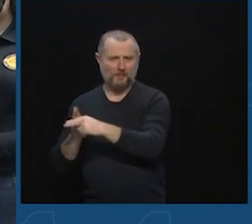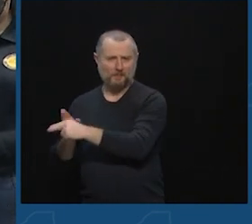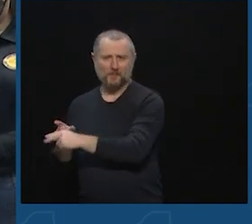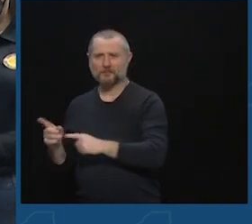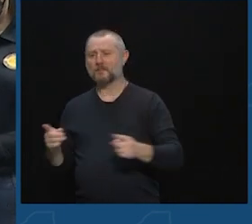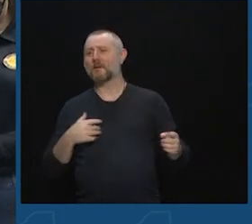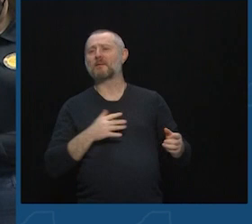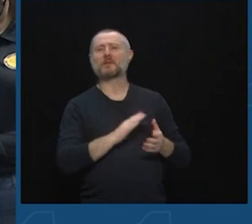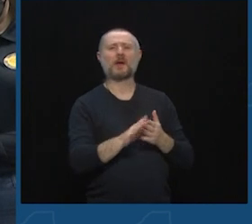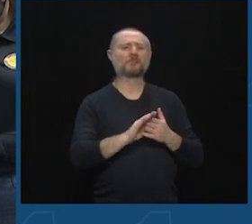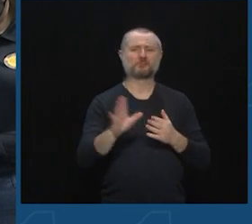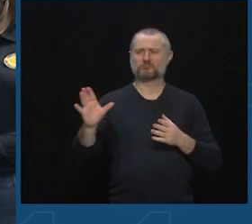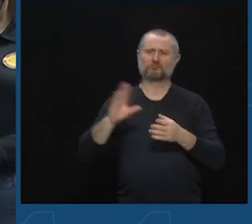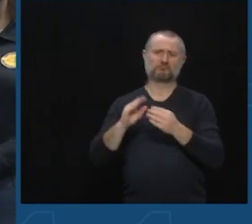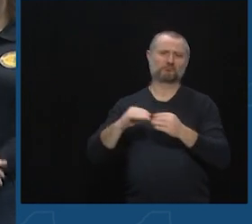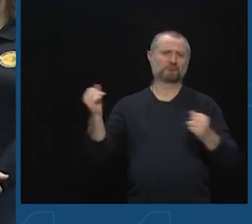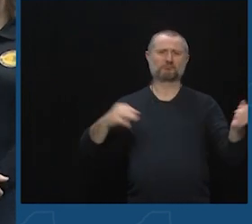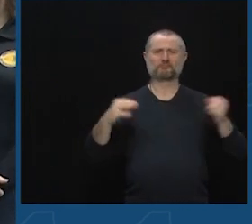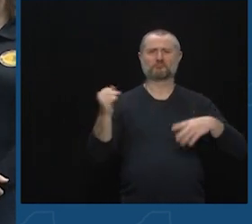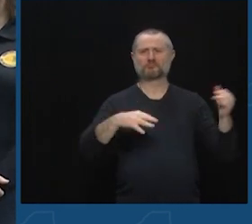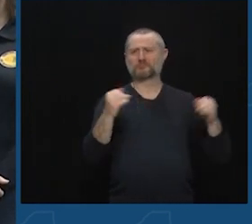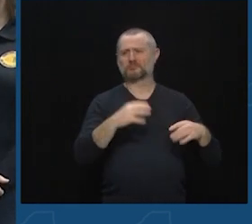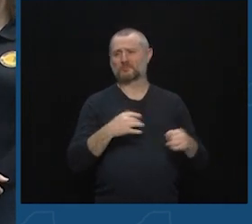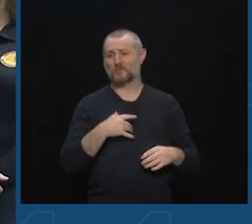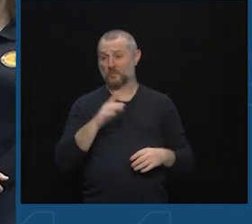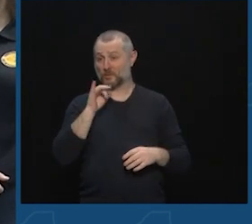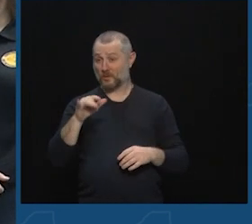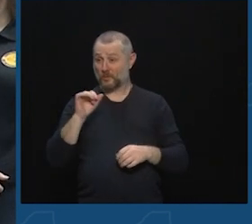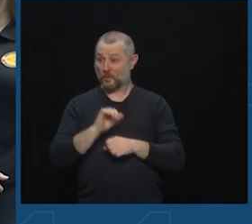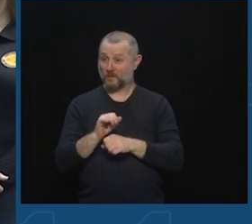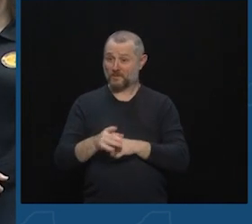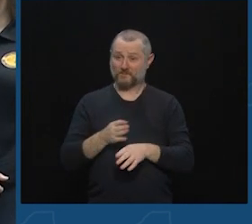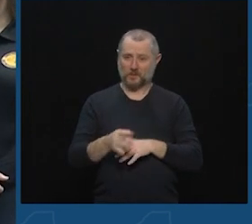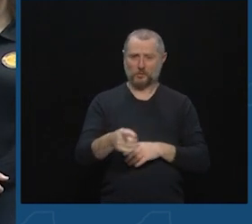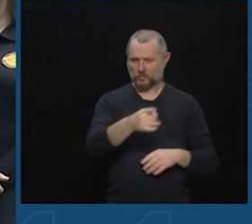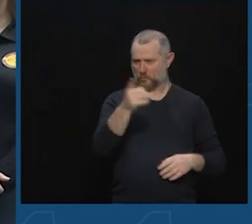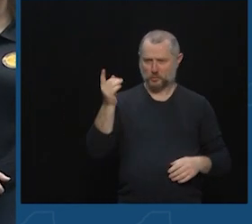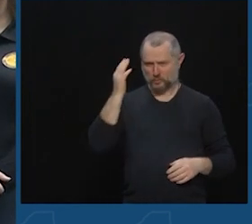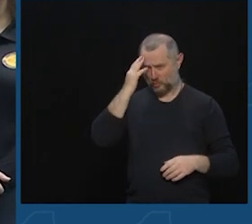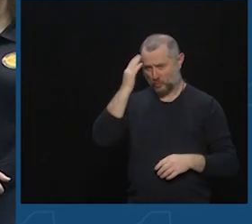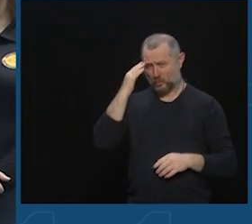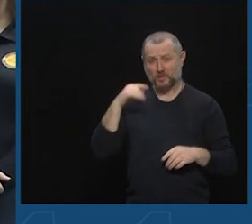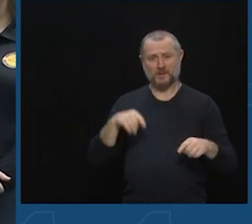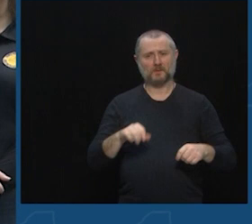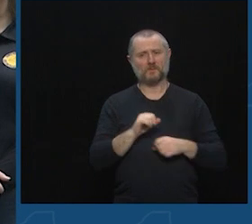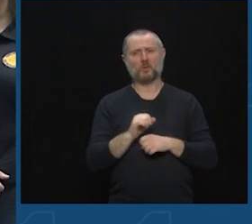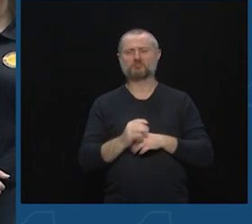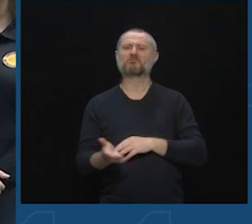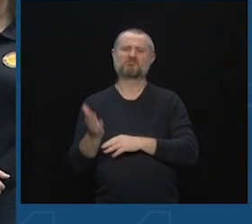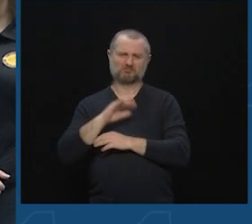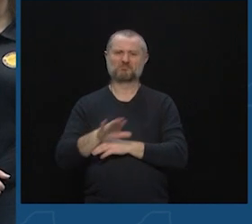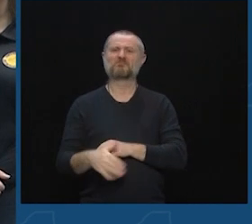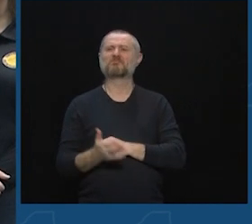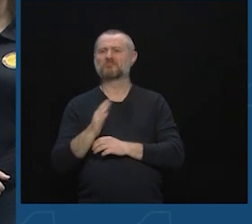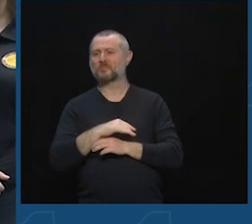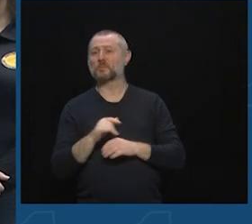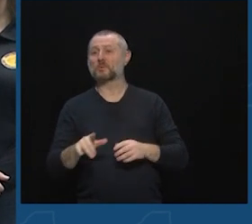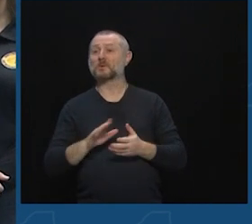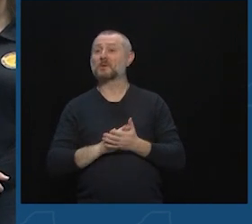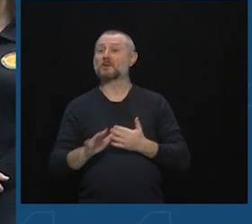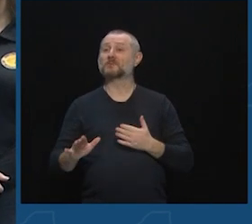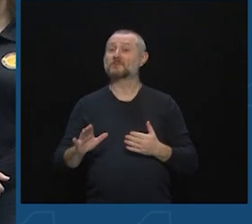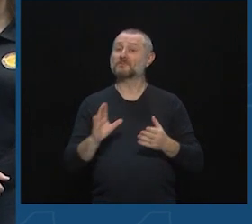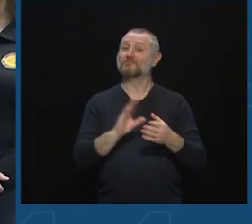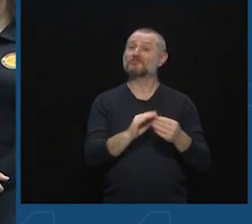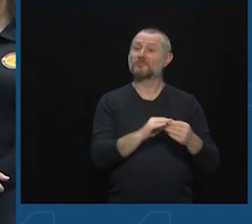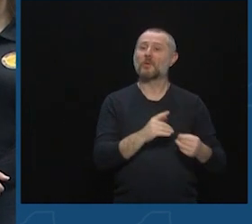to those of Central Hudson. For those that are in the field, it's a lot of long days, it's a lot of long hours. The kind words go a long